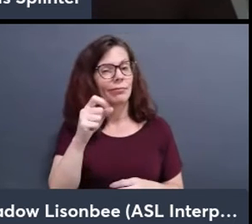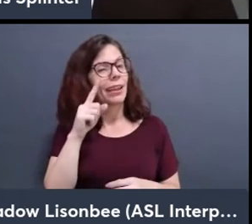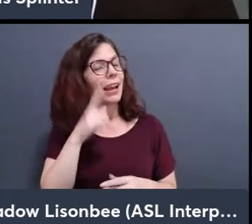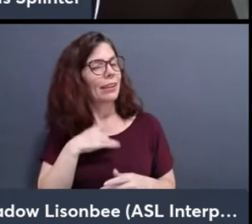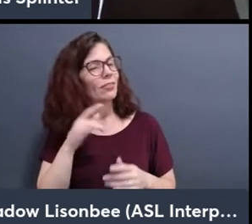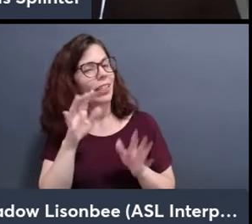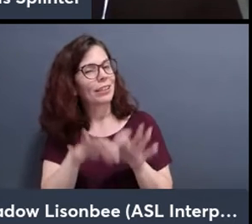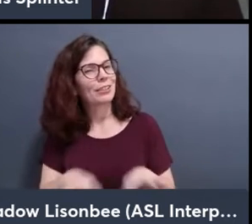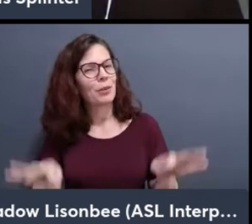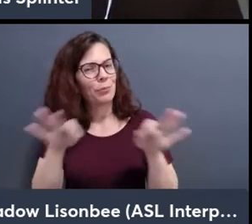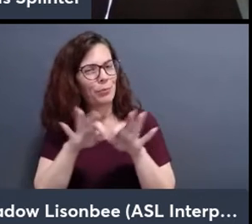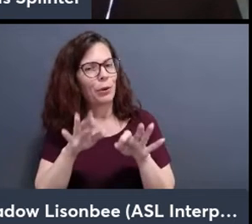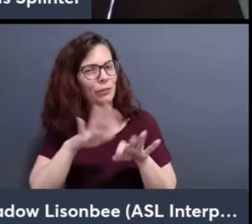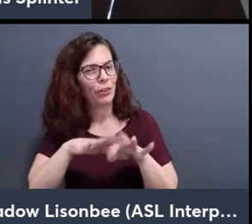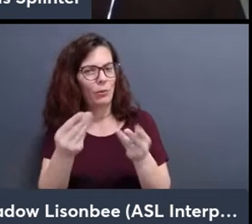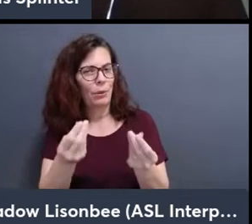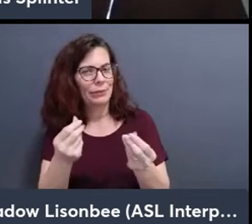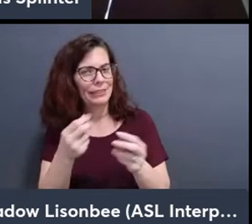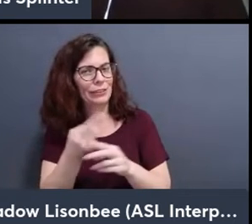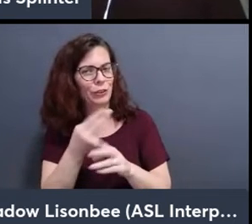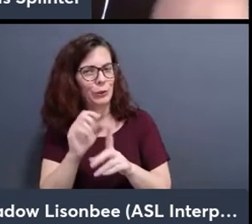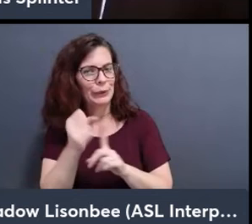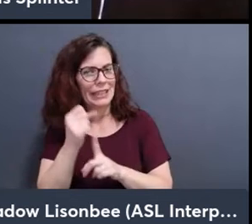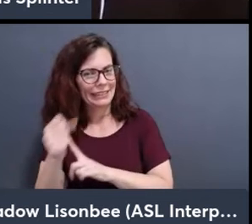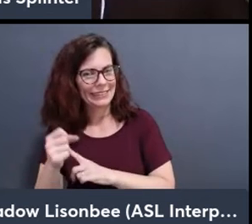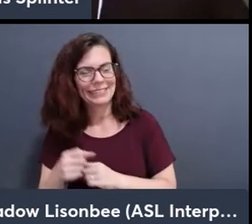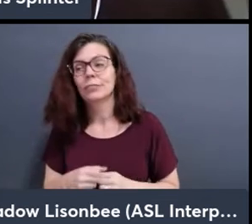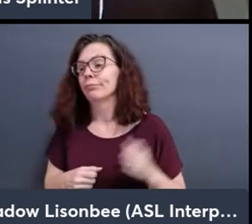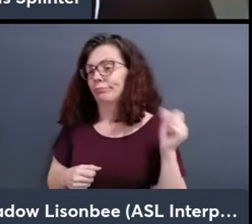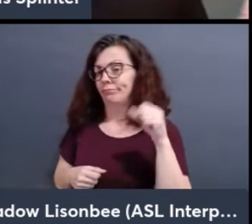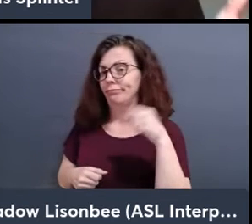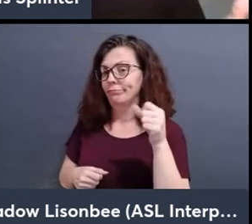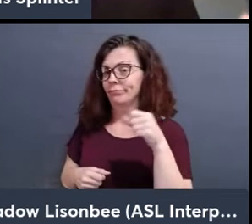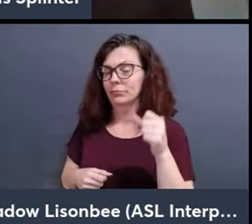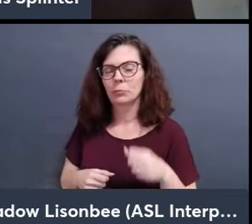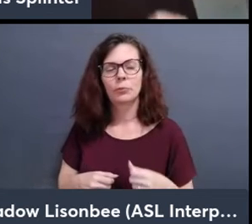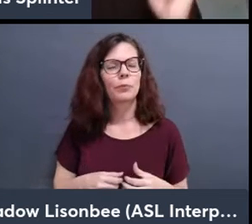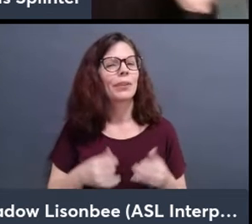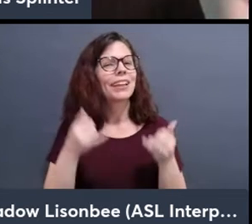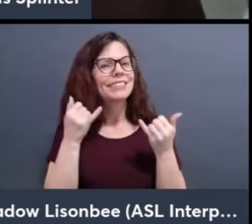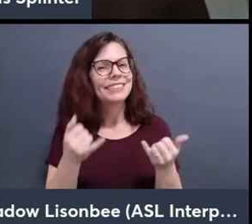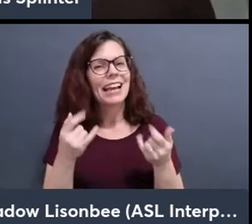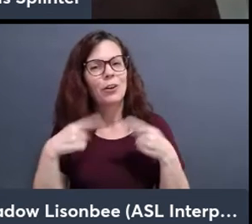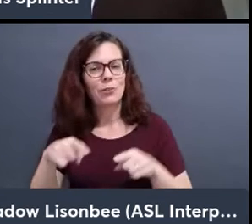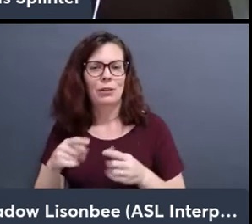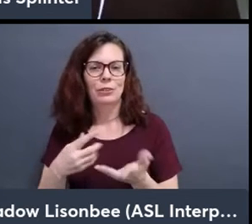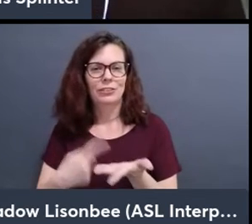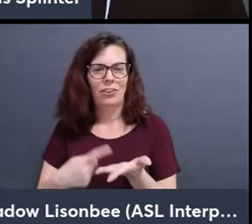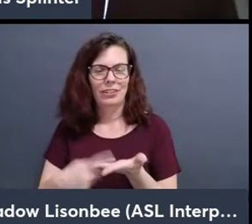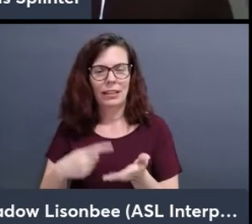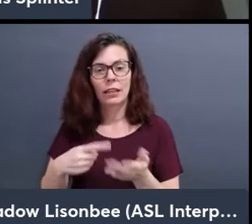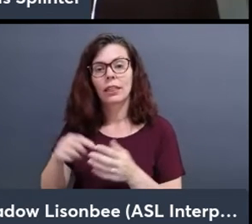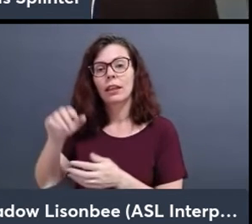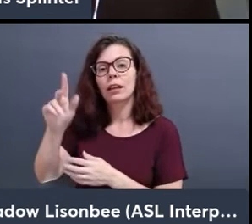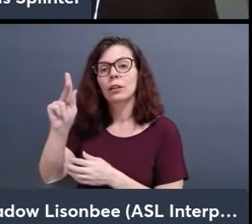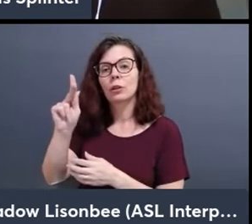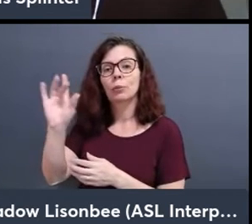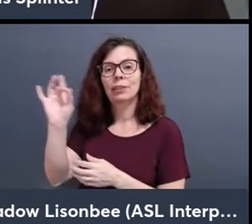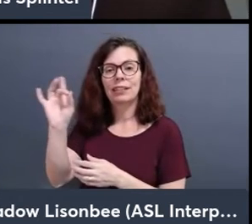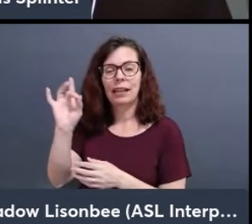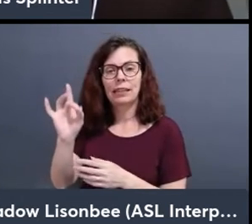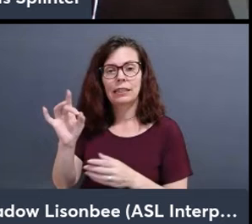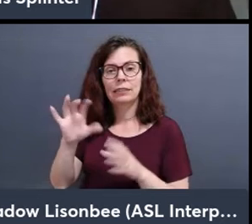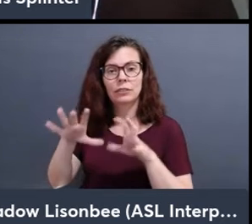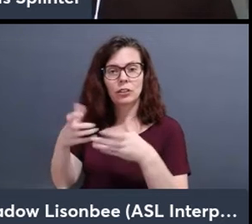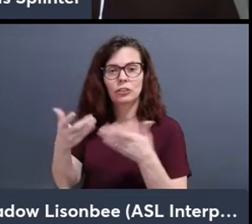for on-premises use cases. So now, while we were talking there, our Kubernetes cluster is now disconnected from